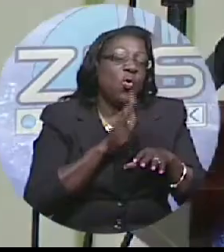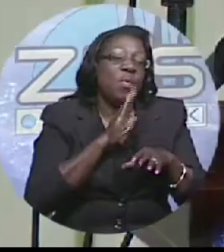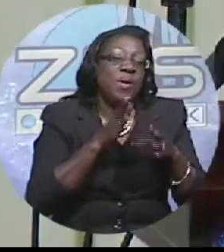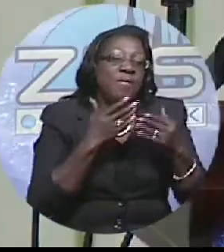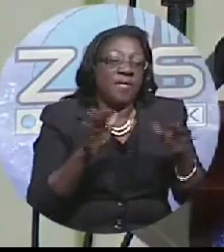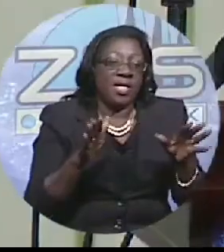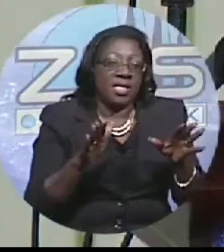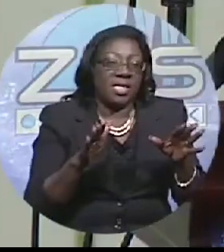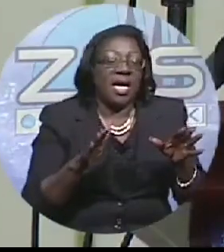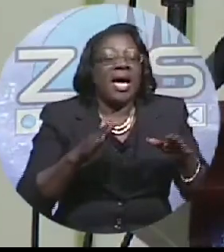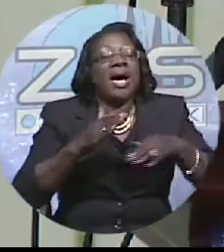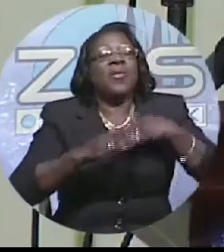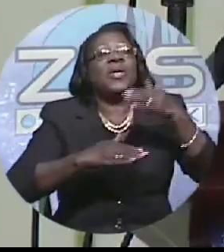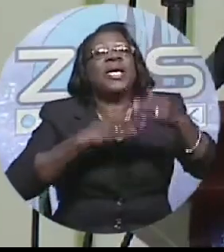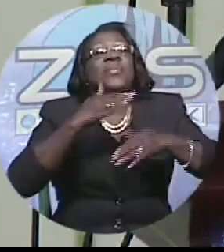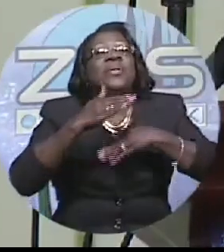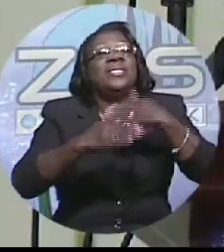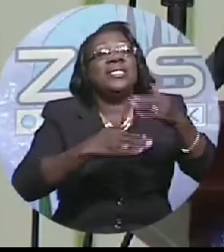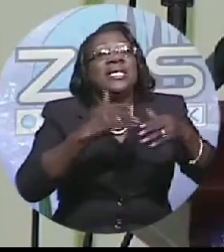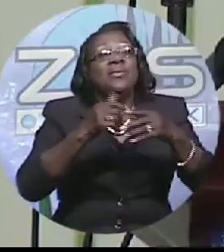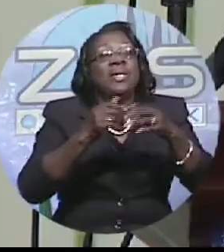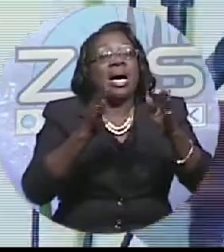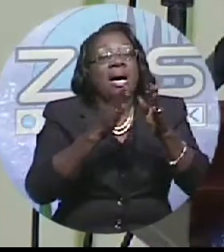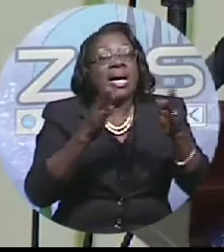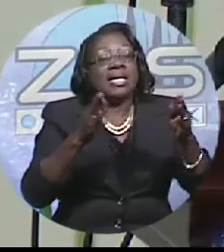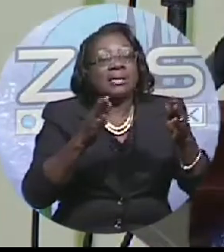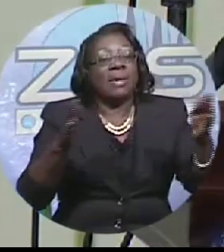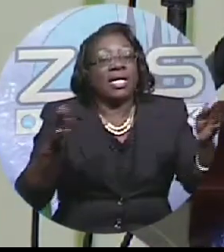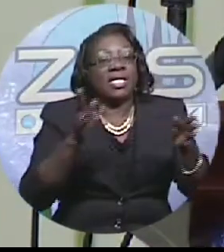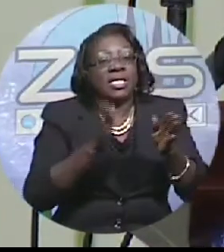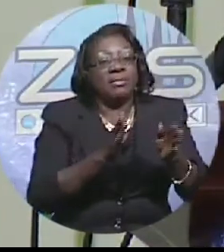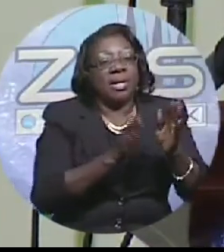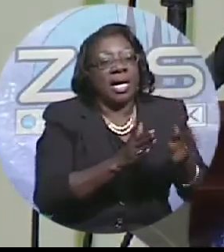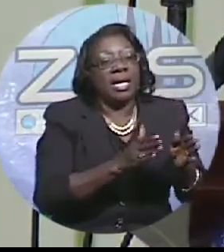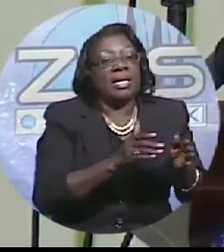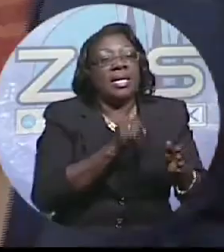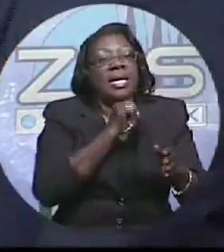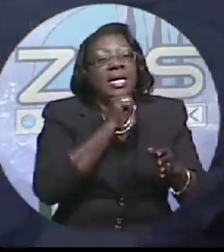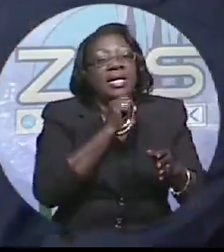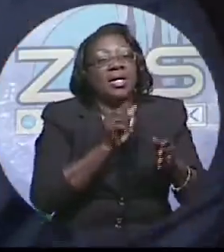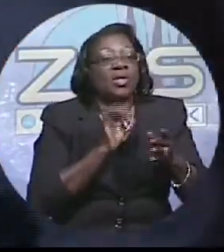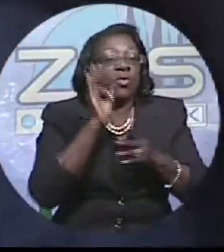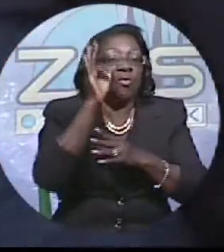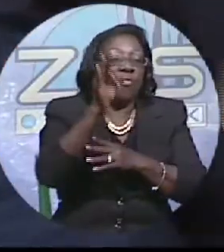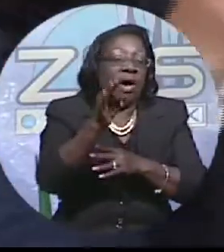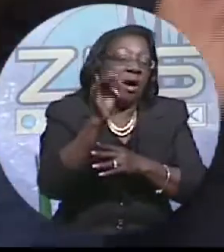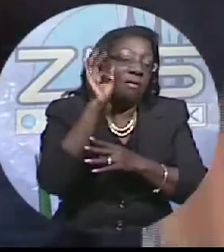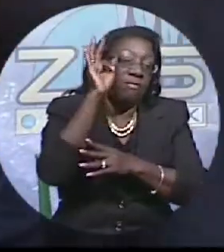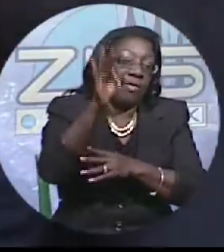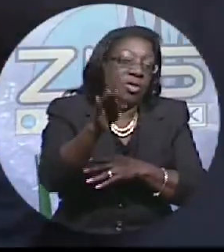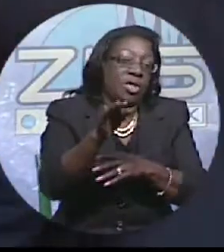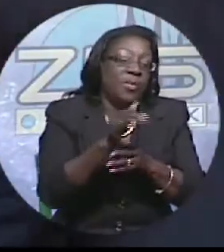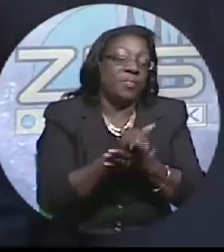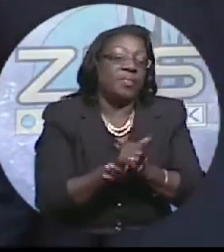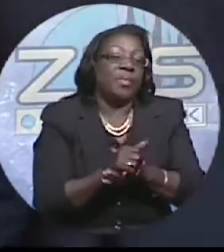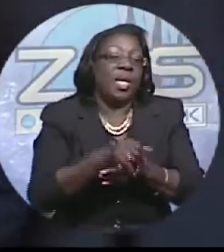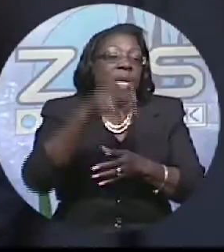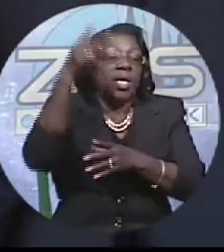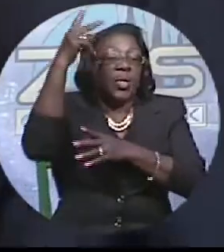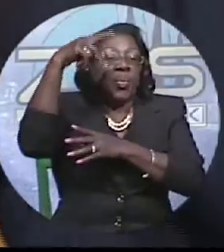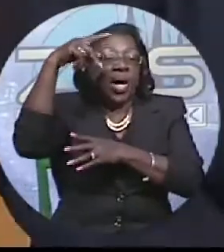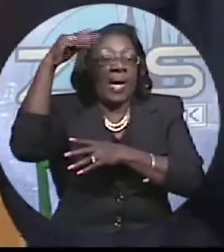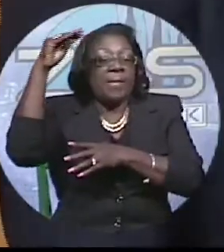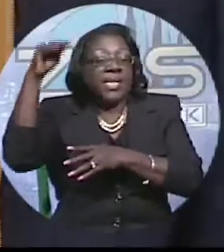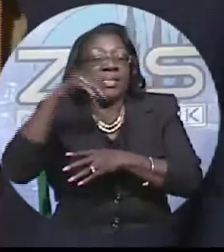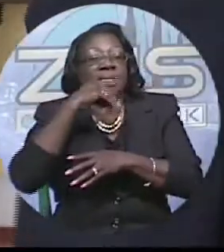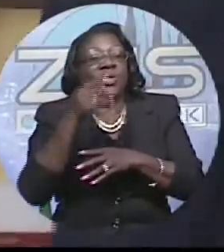proceed with our expansion plans in the not-too-distant future. Prime Minister the Right Honorable Perry Christie told the honorees that they